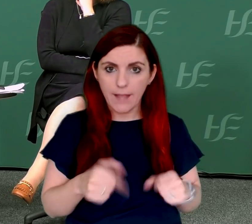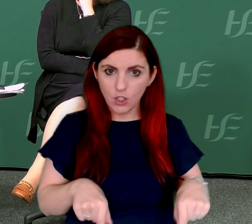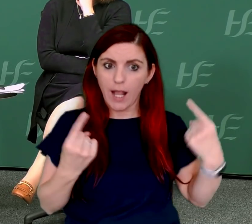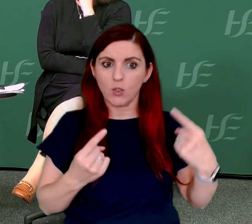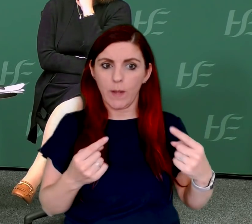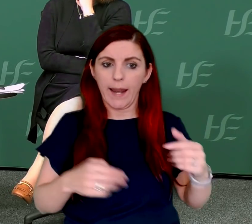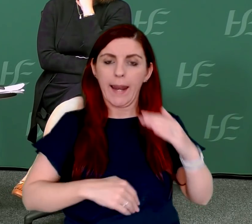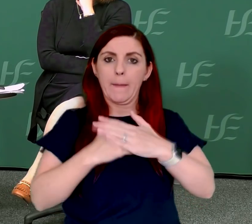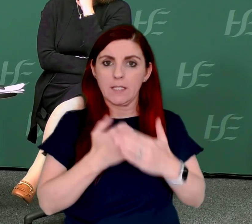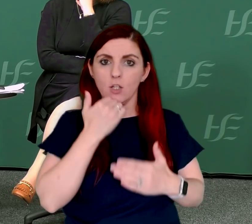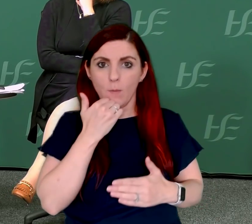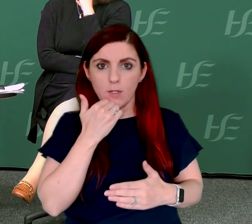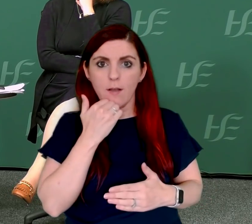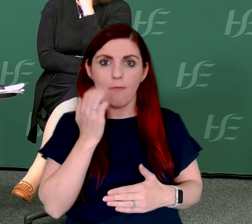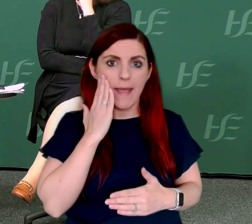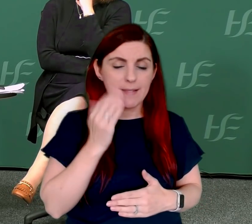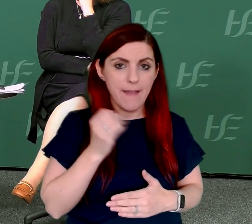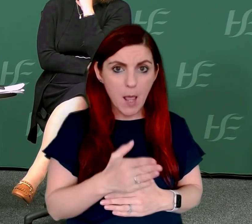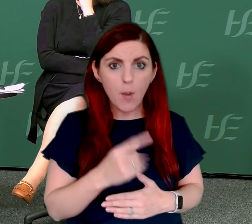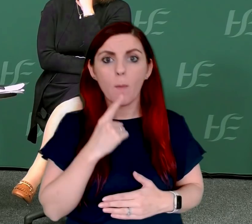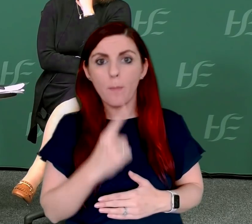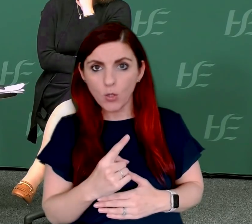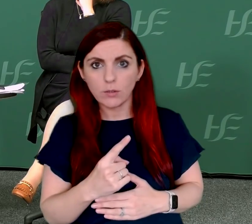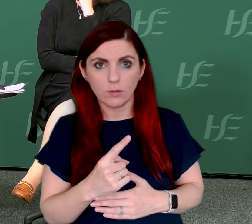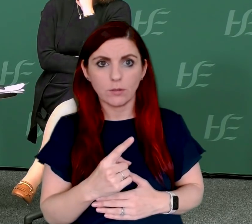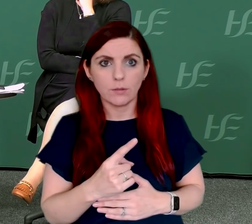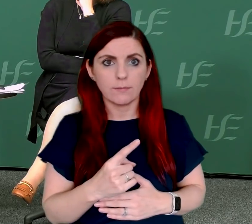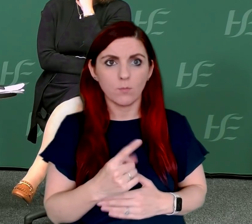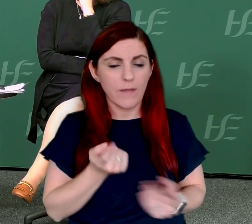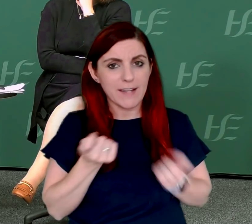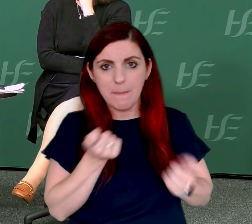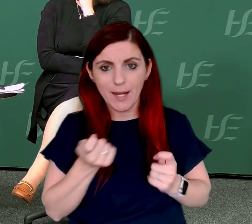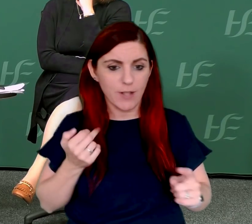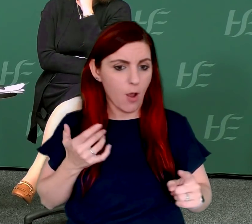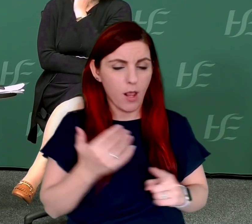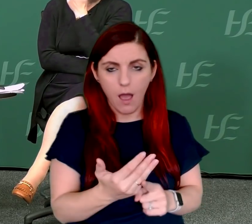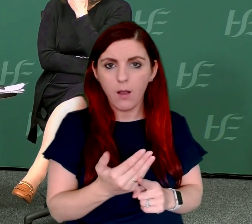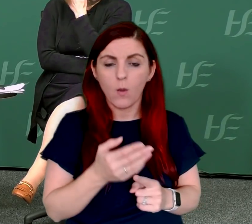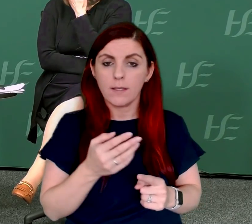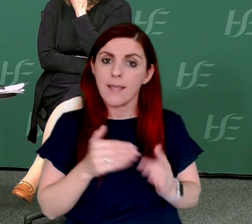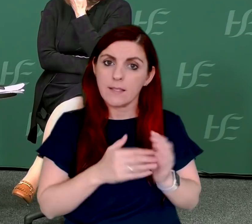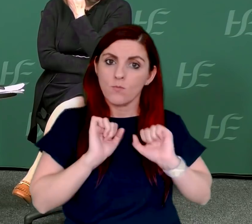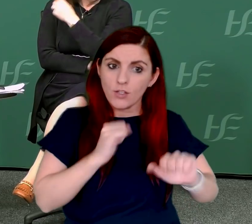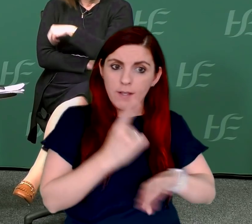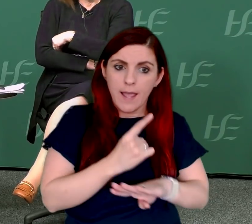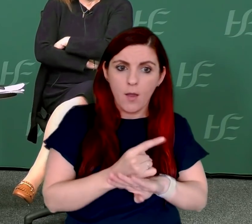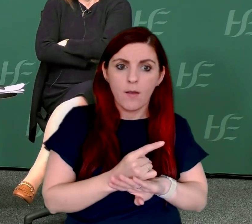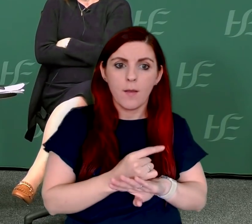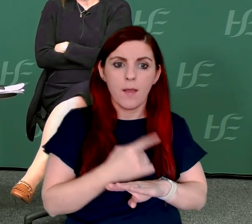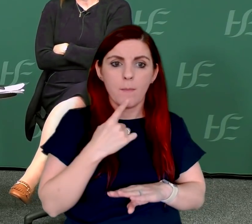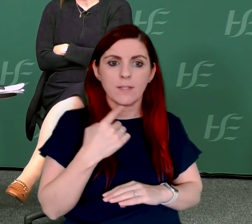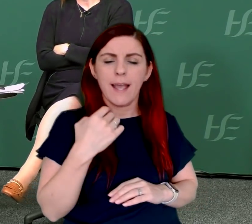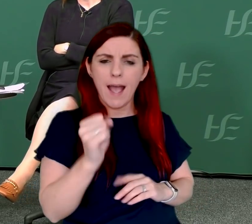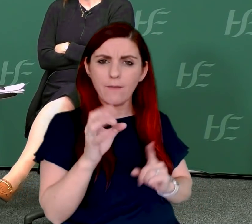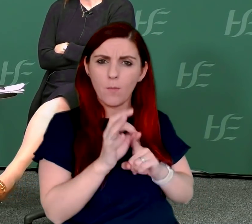through. So we are under pressure, we will be under pressure. The other point is, there is a point about what stops